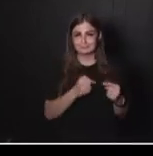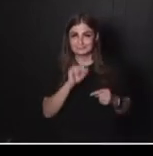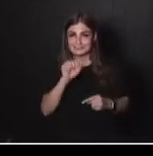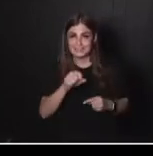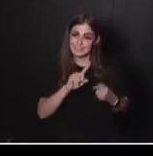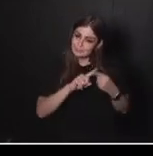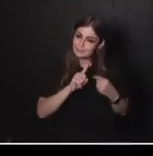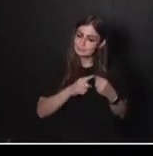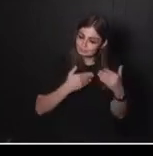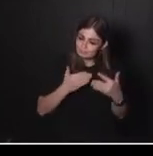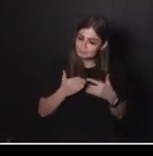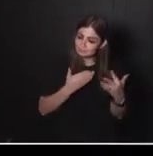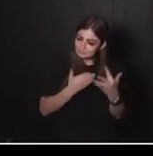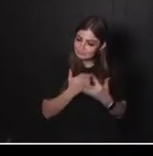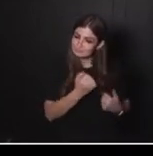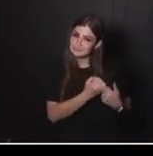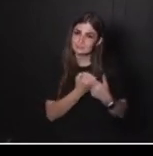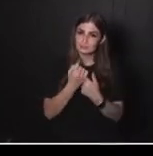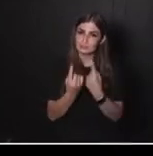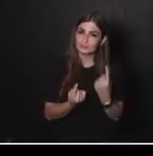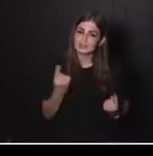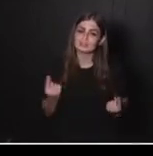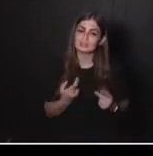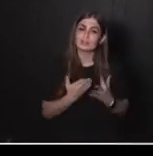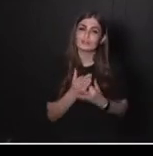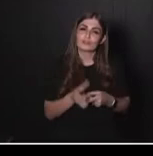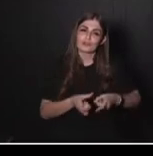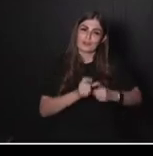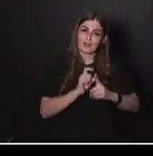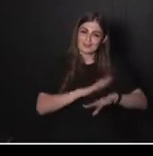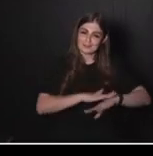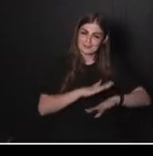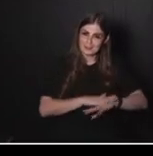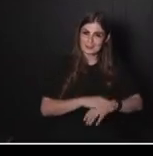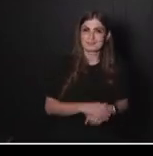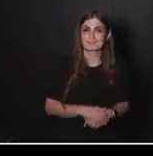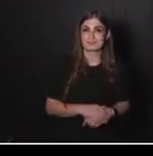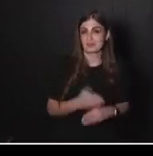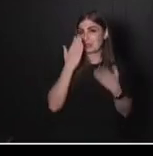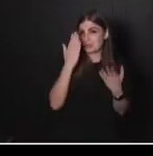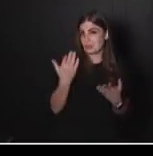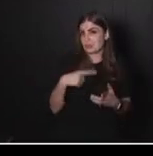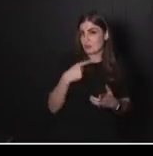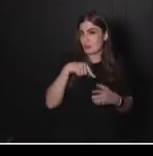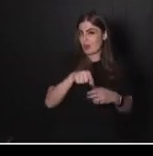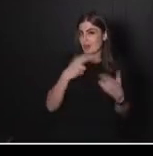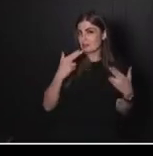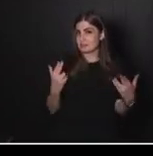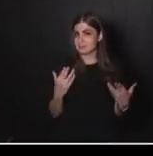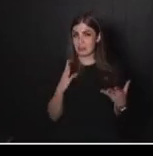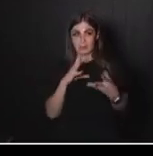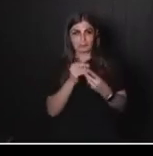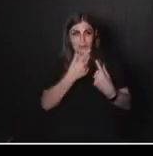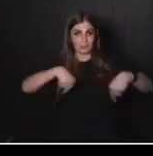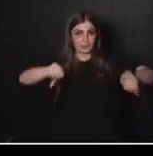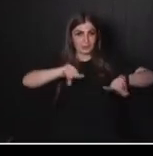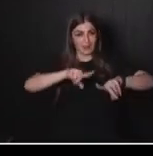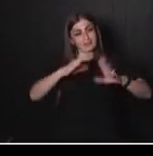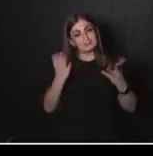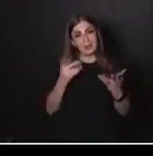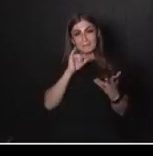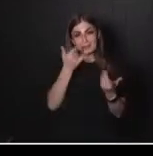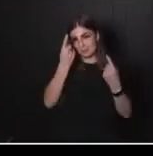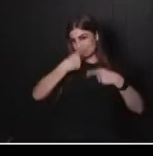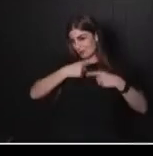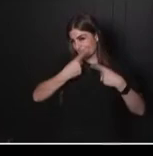still manage to get through it and help each other through the hard times. I've got no idea why he would think this song applied to you guys, but maybe you can work